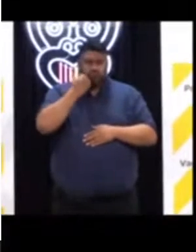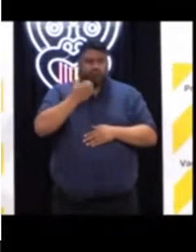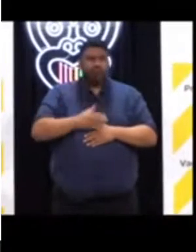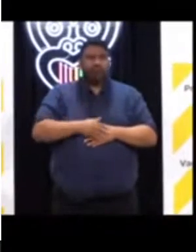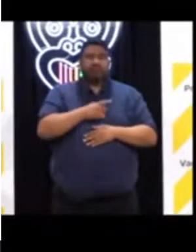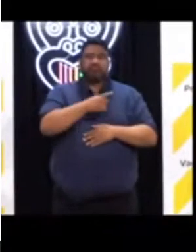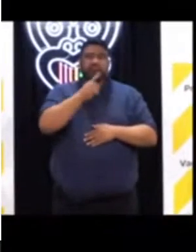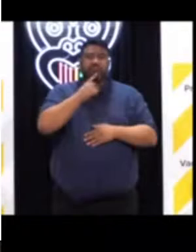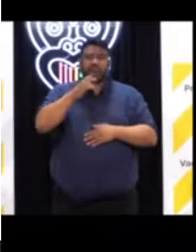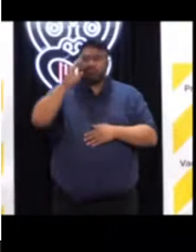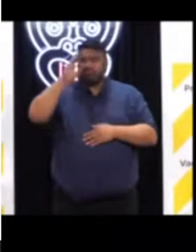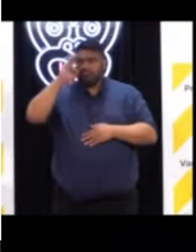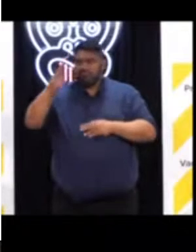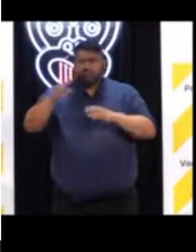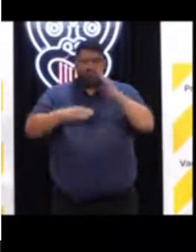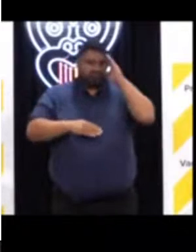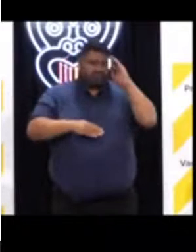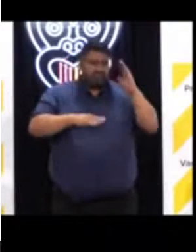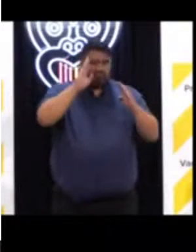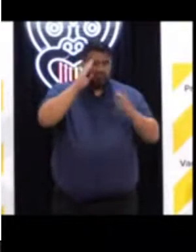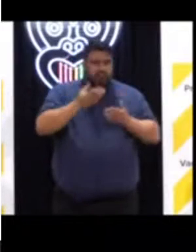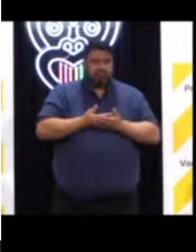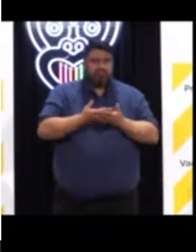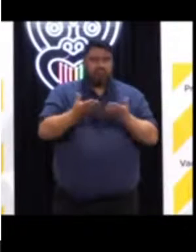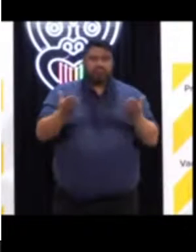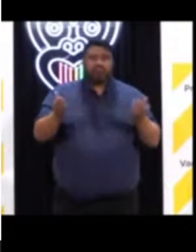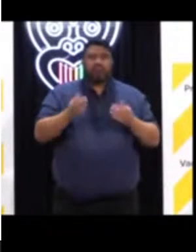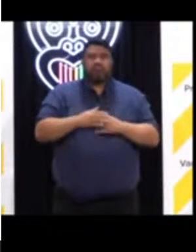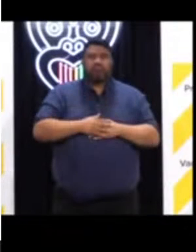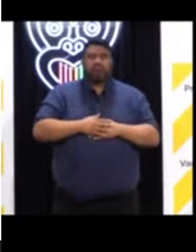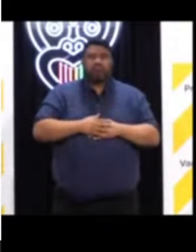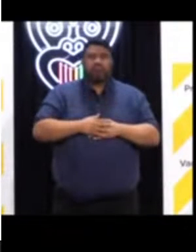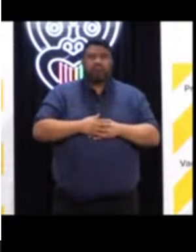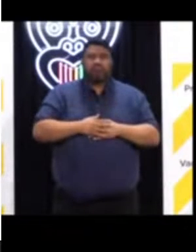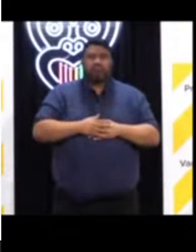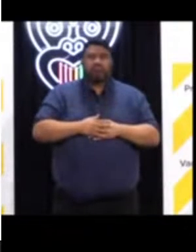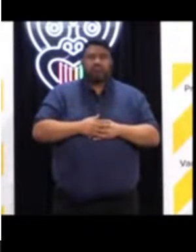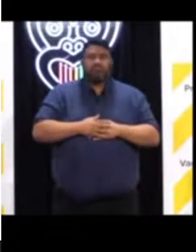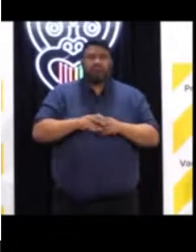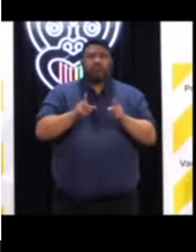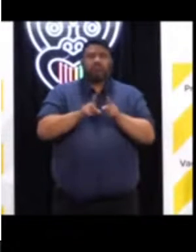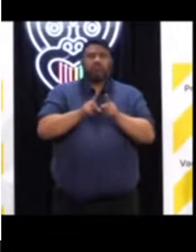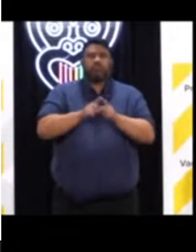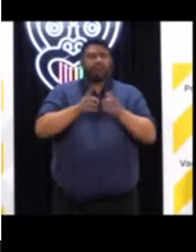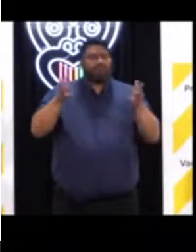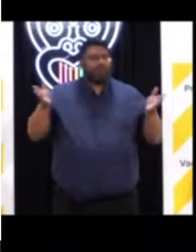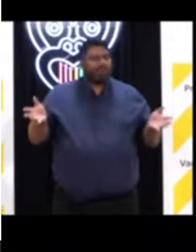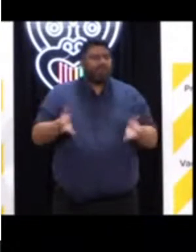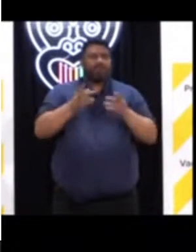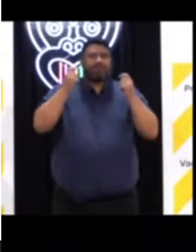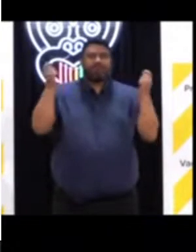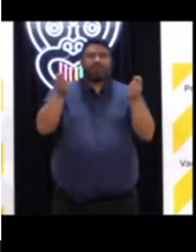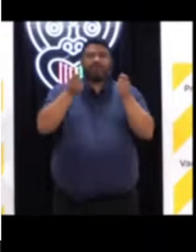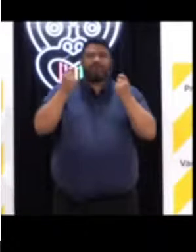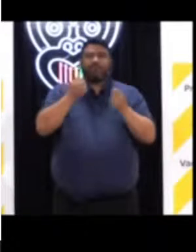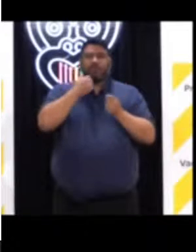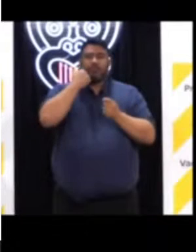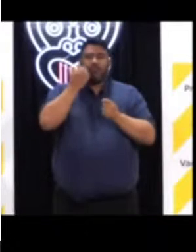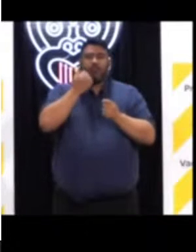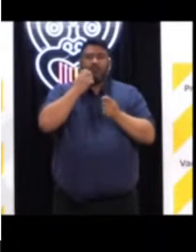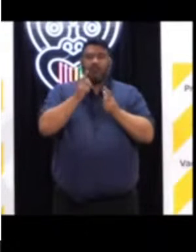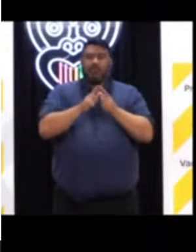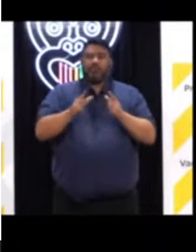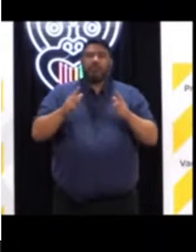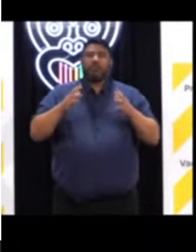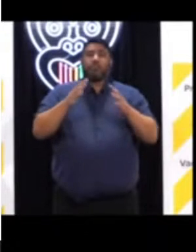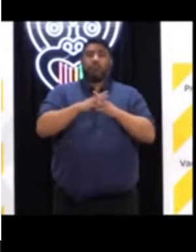katoa, e whakarongo mai ana. E mihi ana ki te kaupapa o te wihi anō hoki, ara